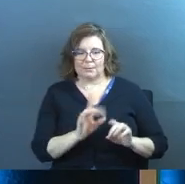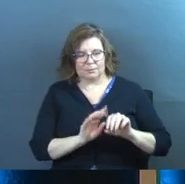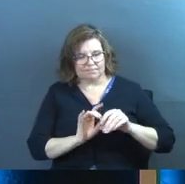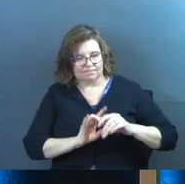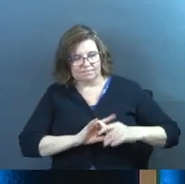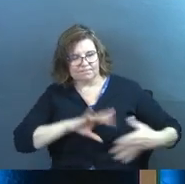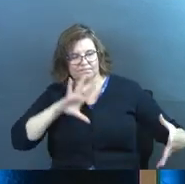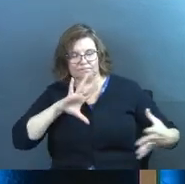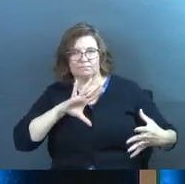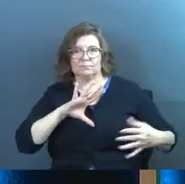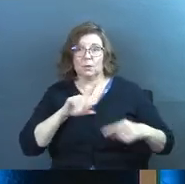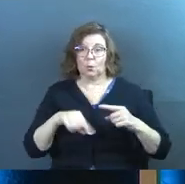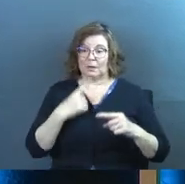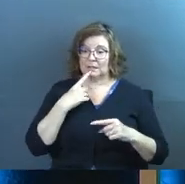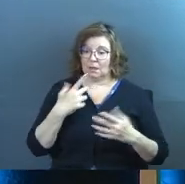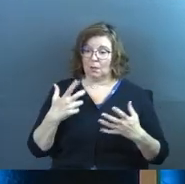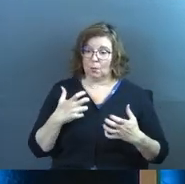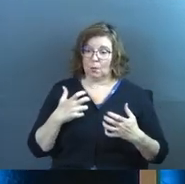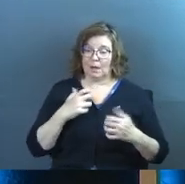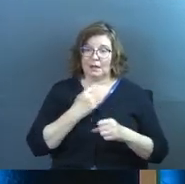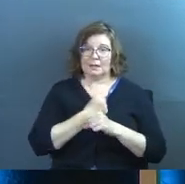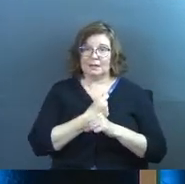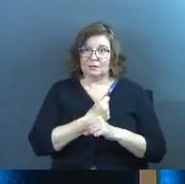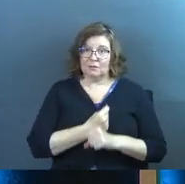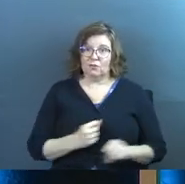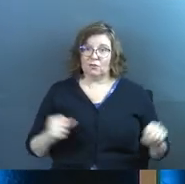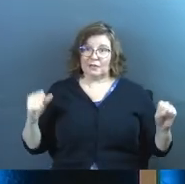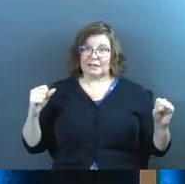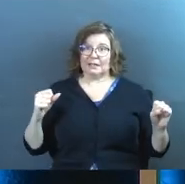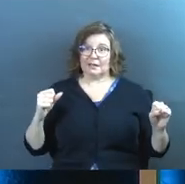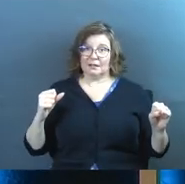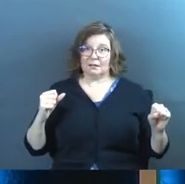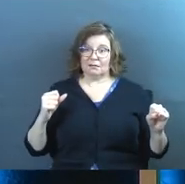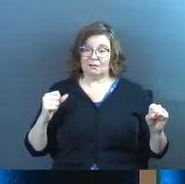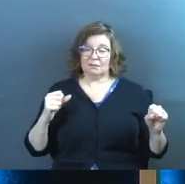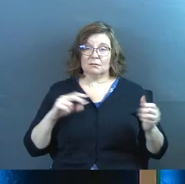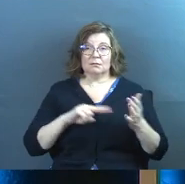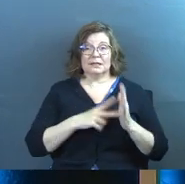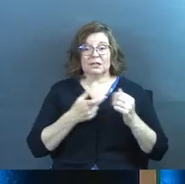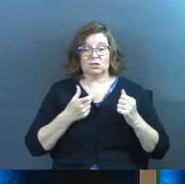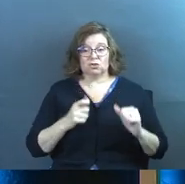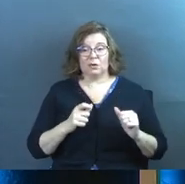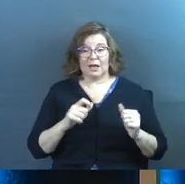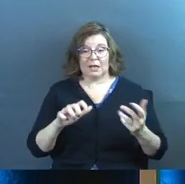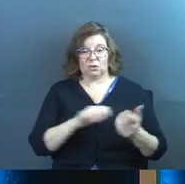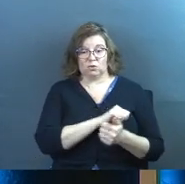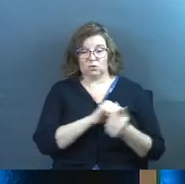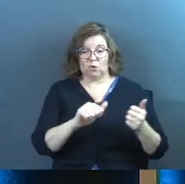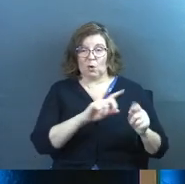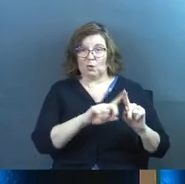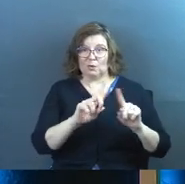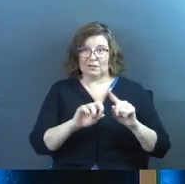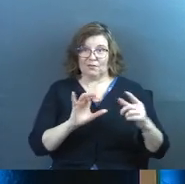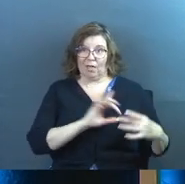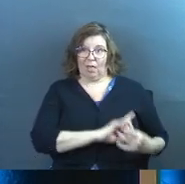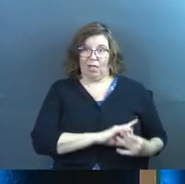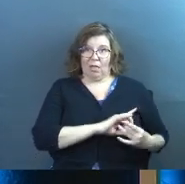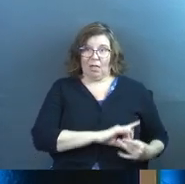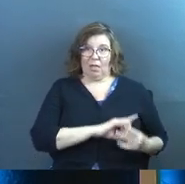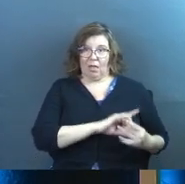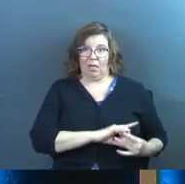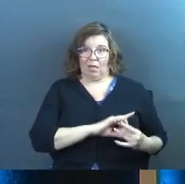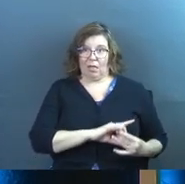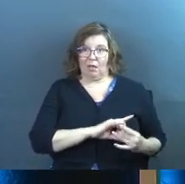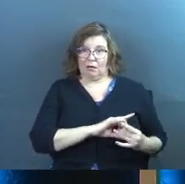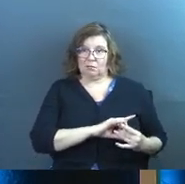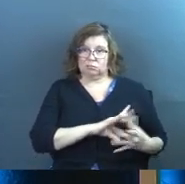out. So when he says he wants to set you free from the slavery that you have had, he's trying to destroy those friendships. He wants